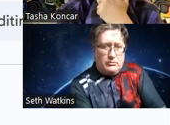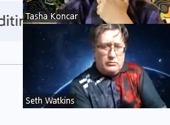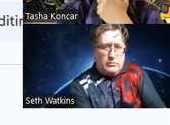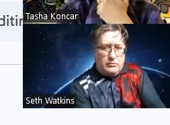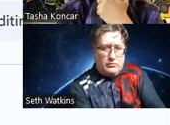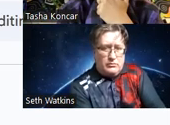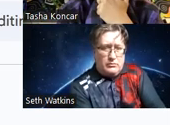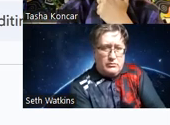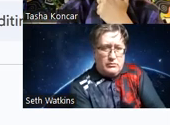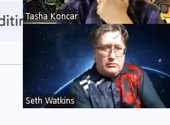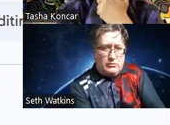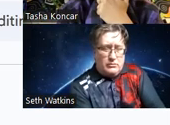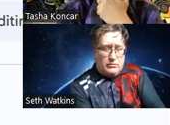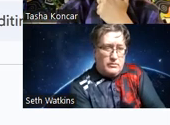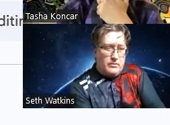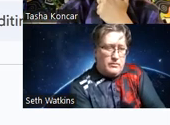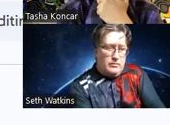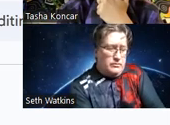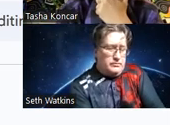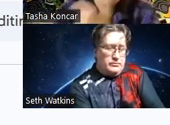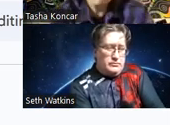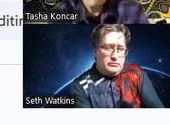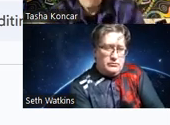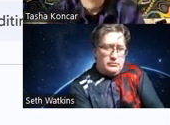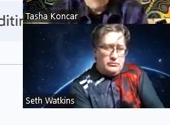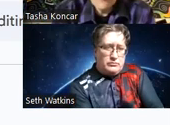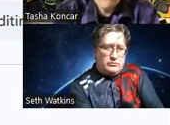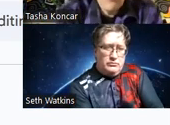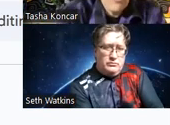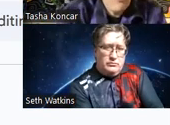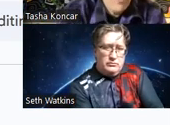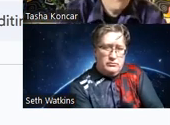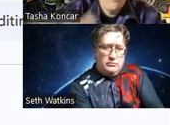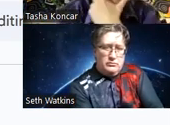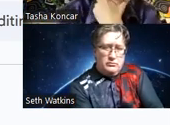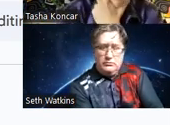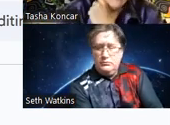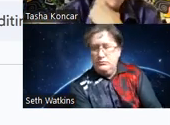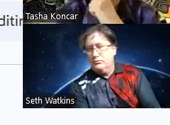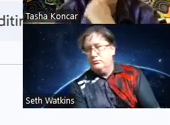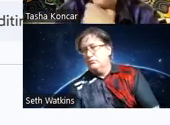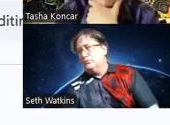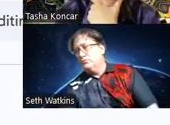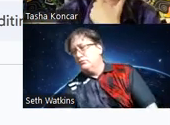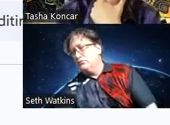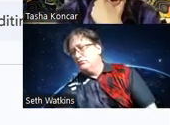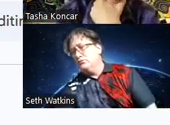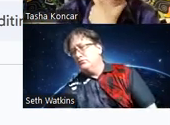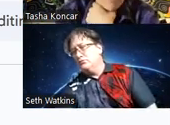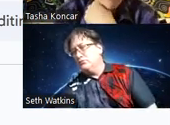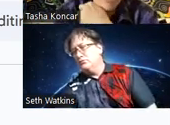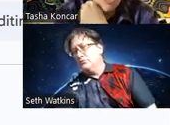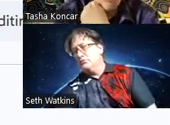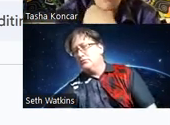that we made lots of changes, so you can see that clearly. And I do know that we had put up for vote,